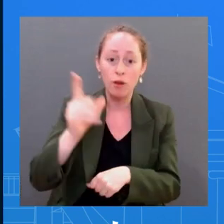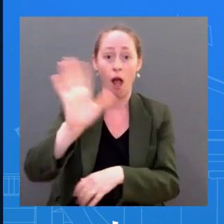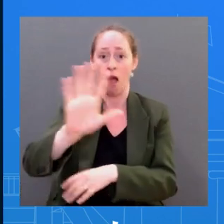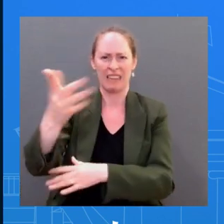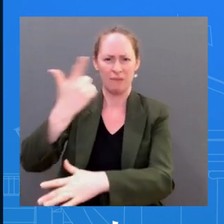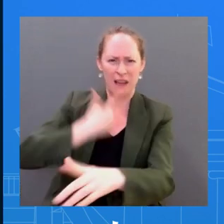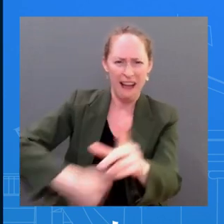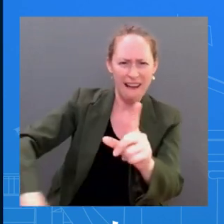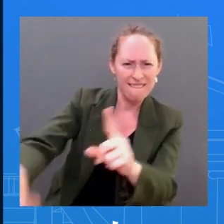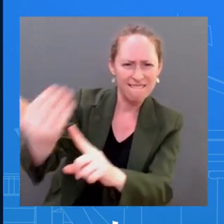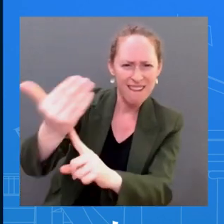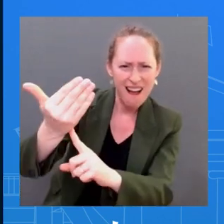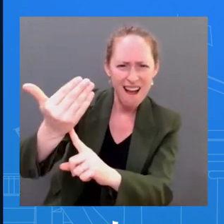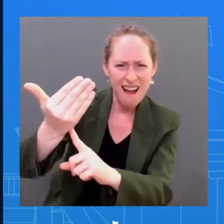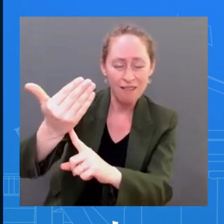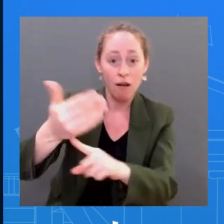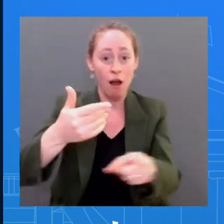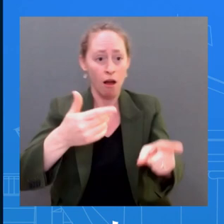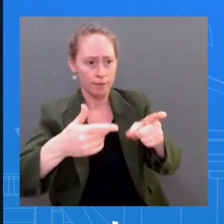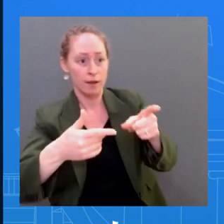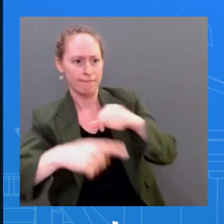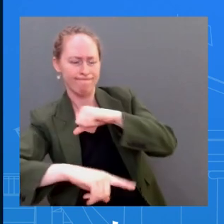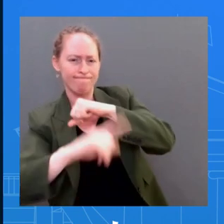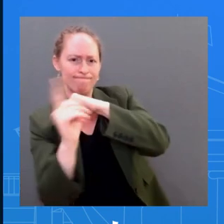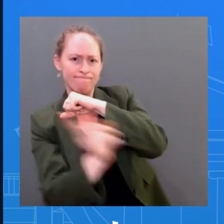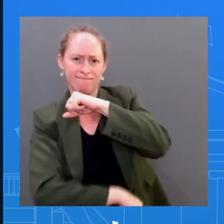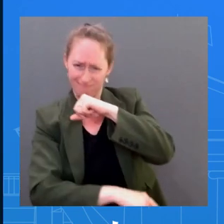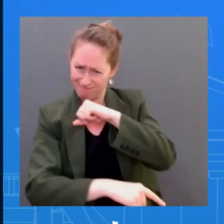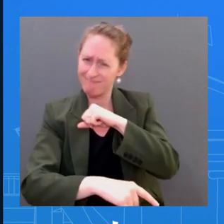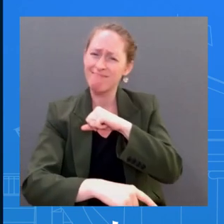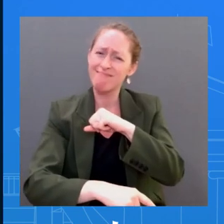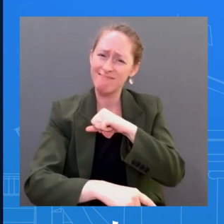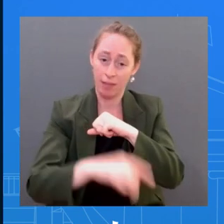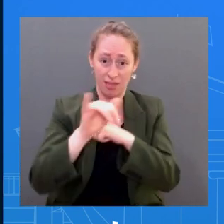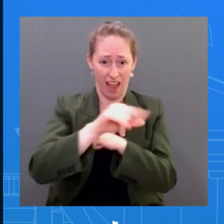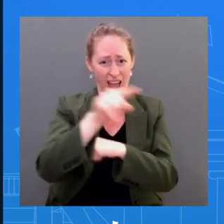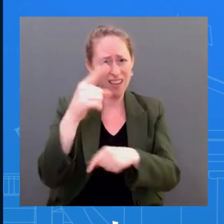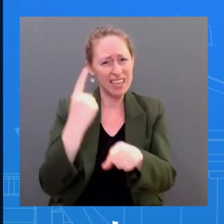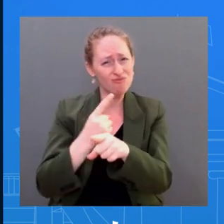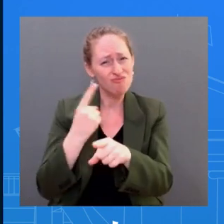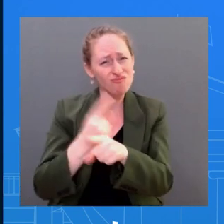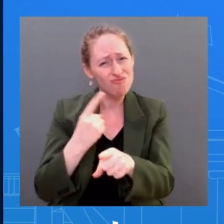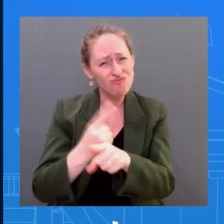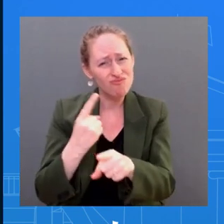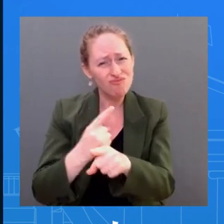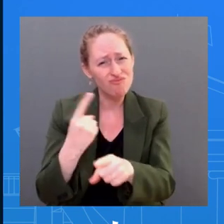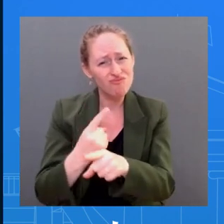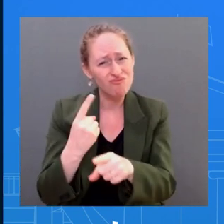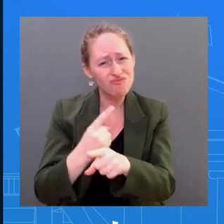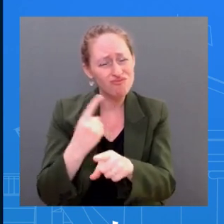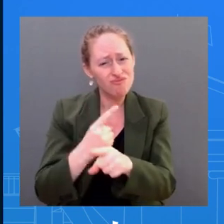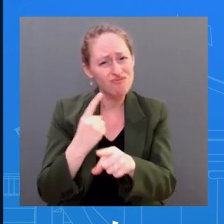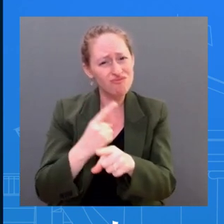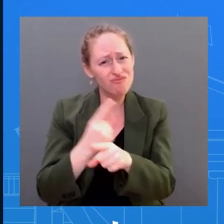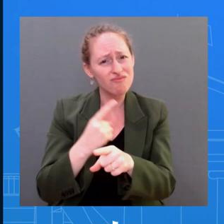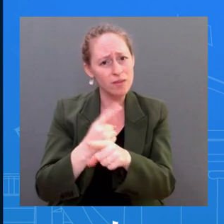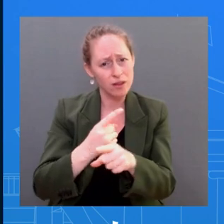practical, tactical regulations to our nation, states, communities, schools, and homes.